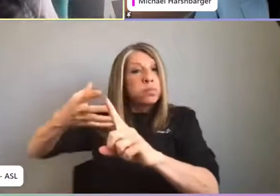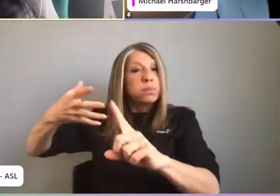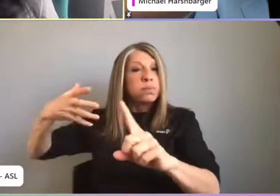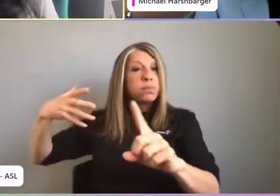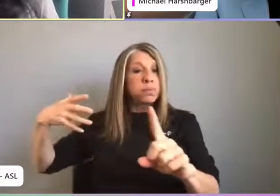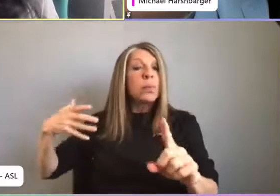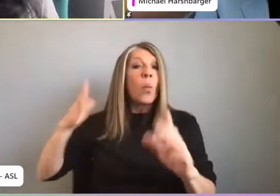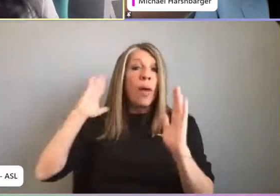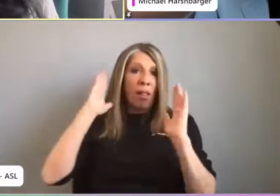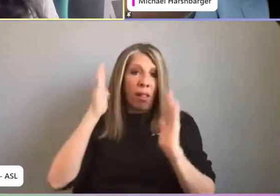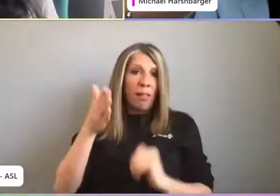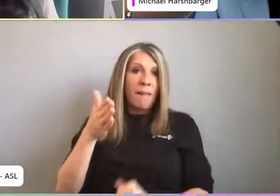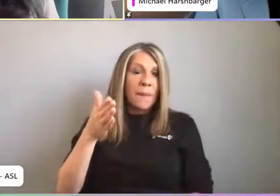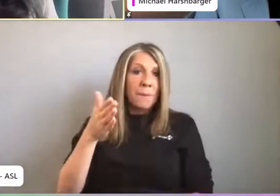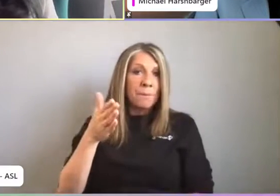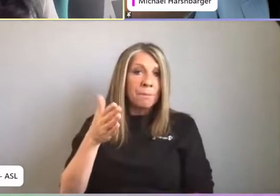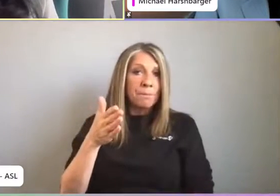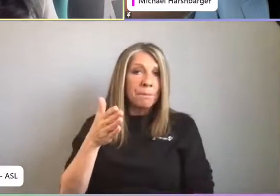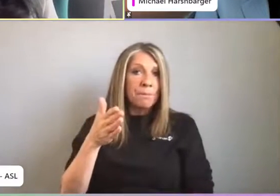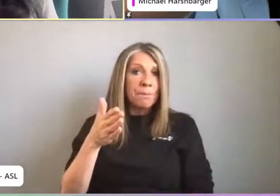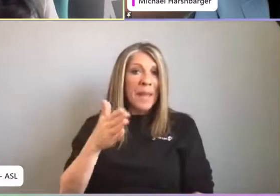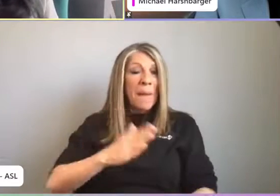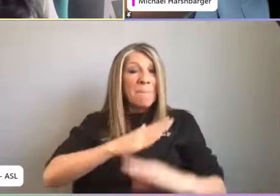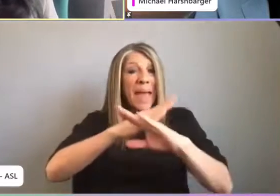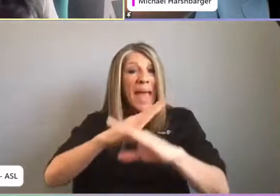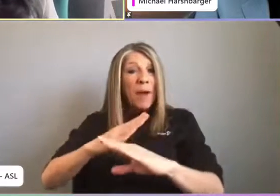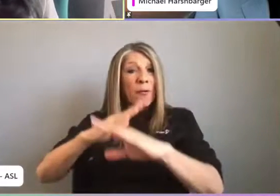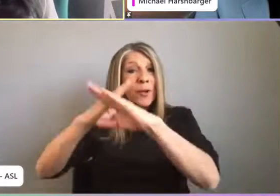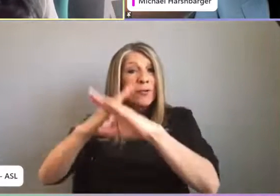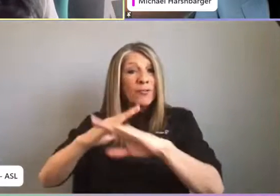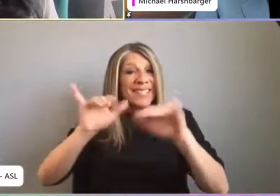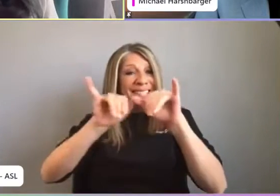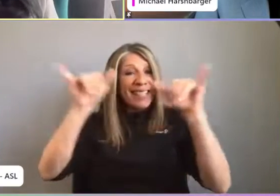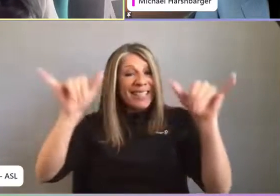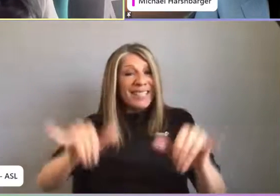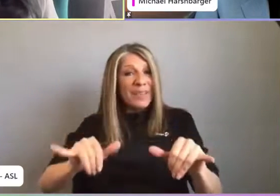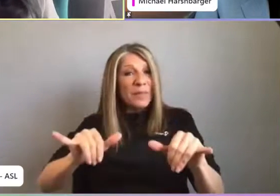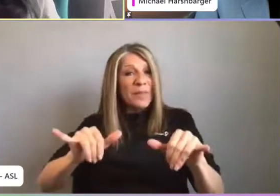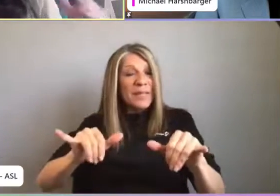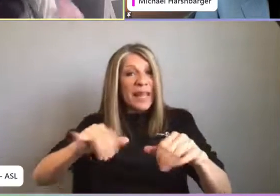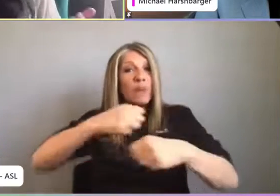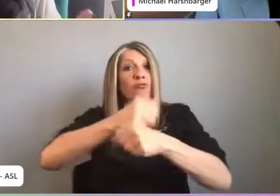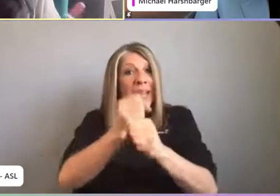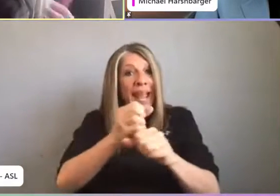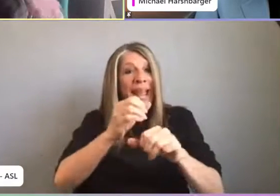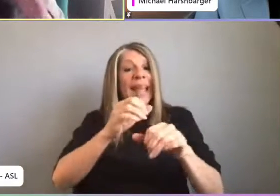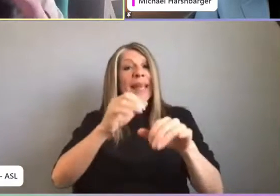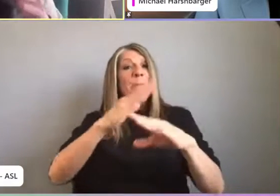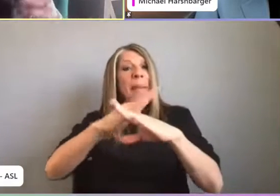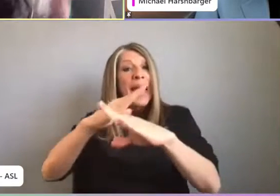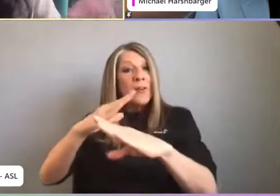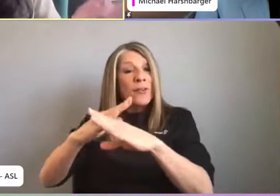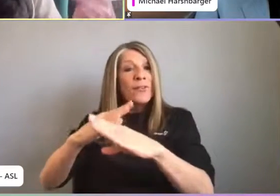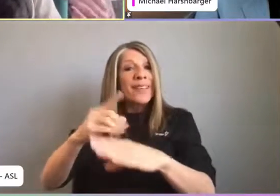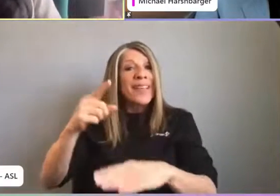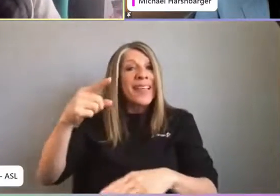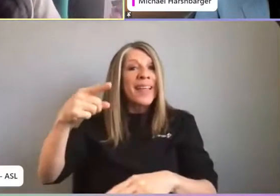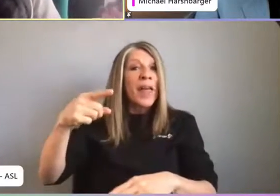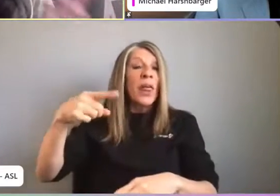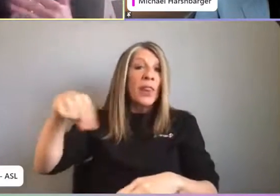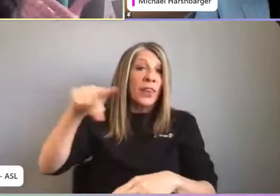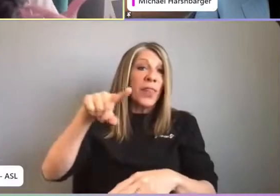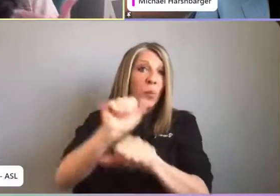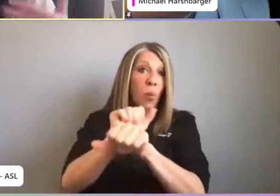exponentially. You know what? Barriers and systems that create barriers, they work because they